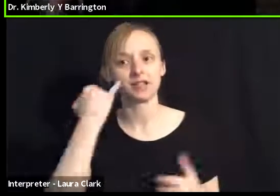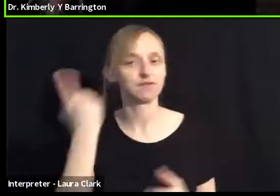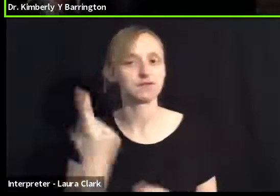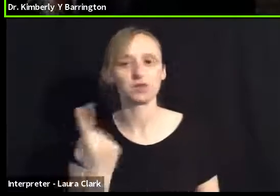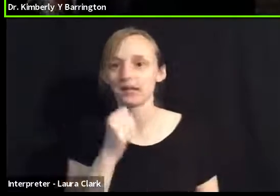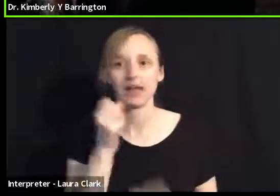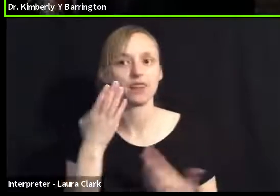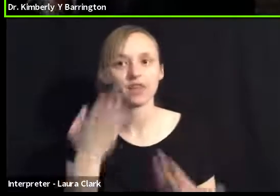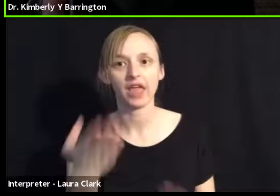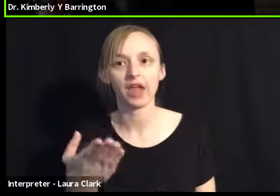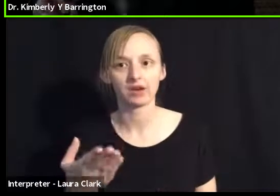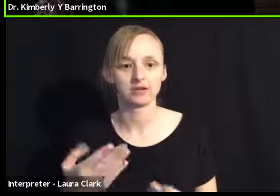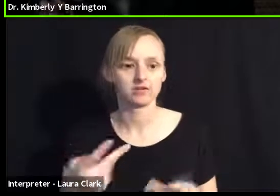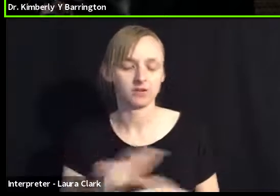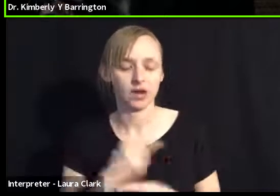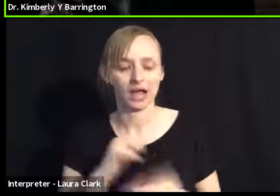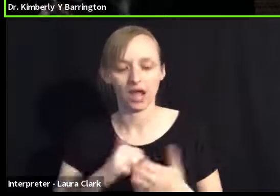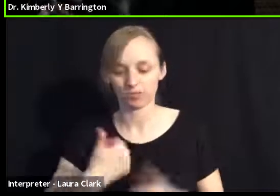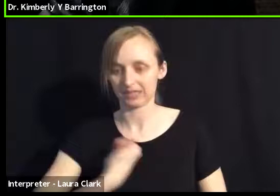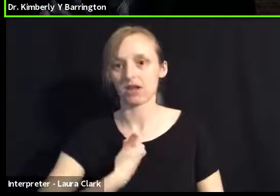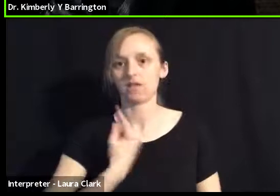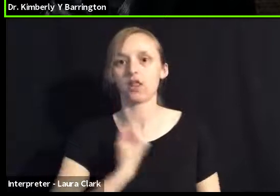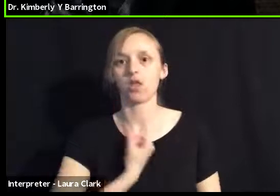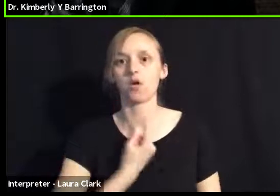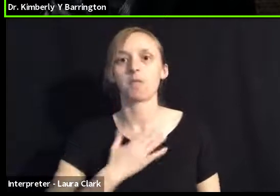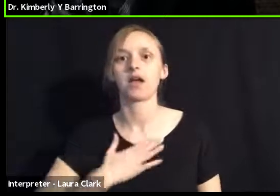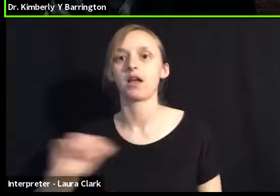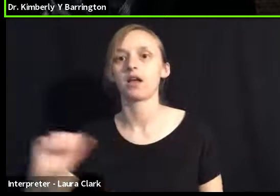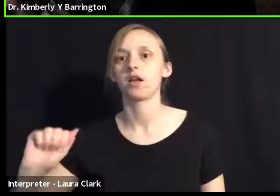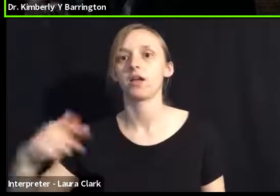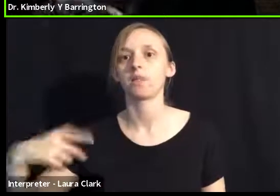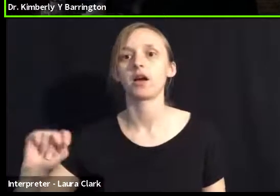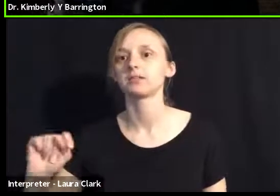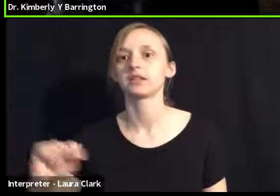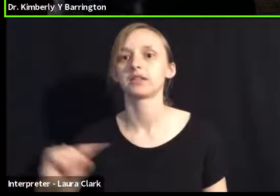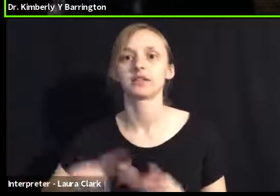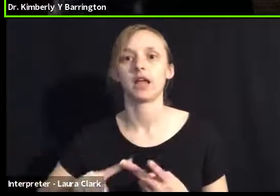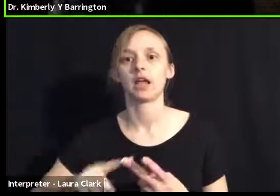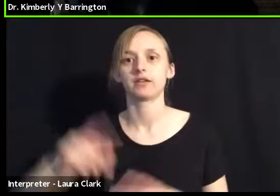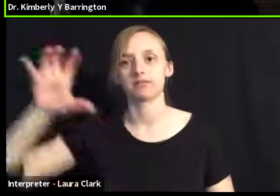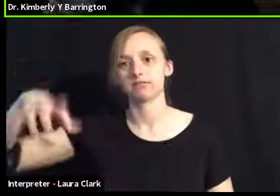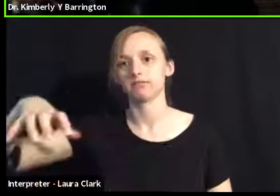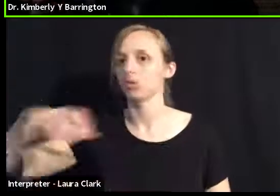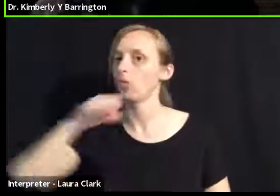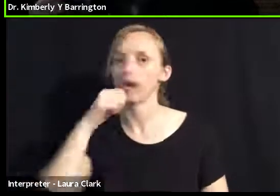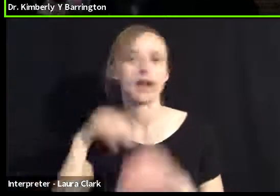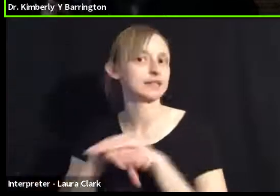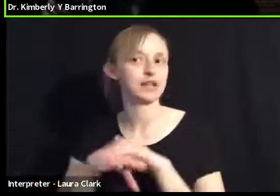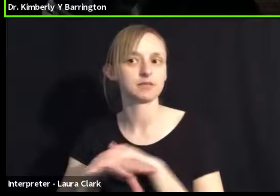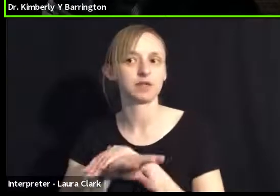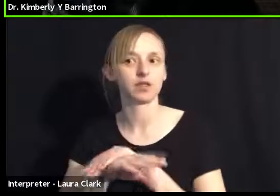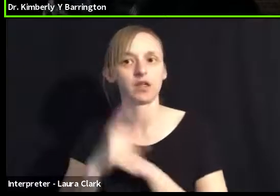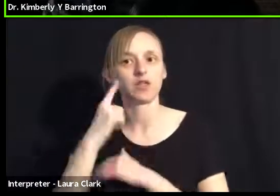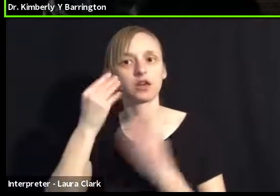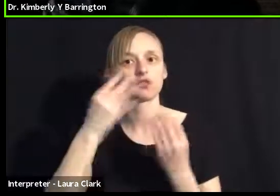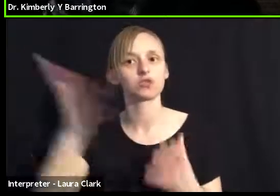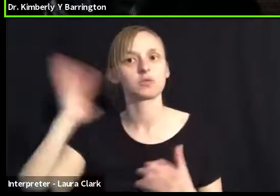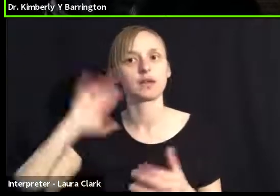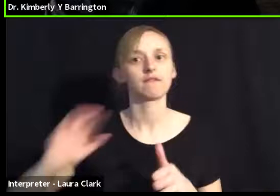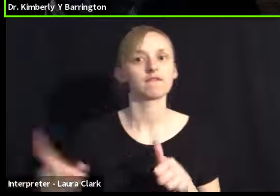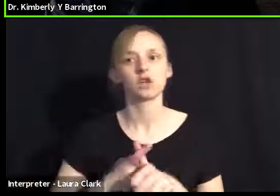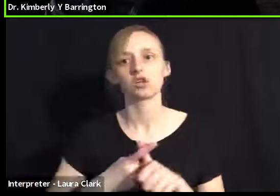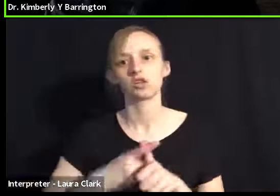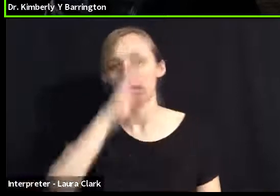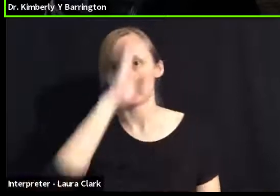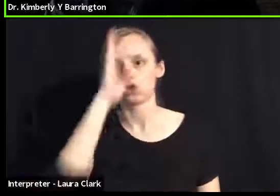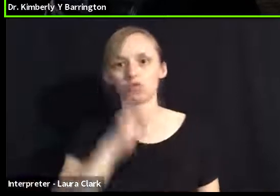my apartment nor the building was accessible. And I believe I was telling you that when I first had the stroke, I lived